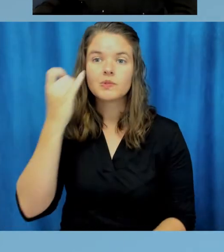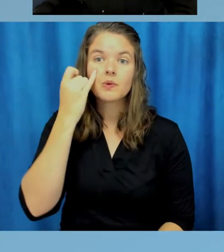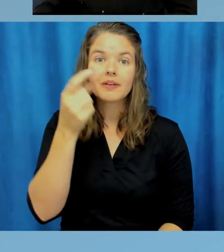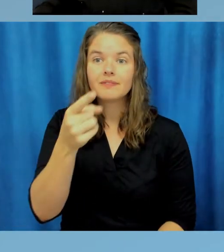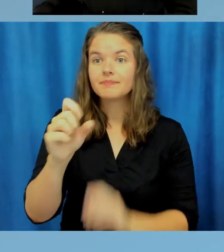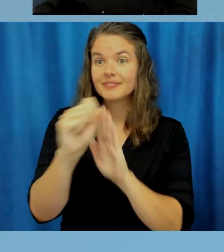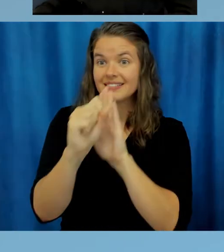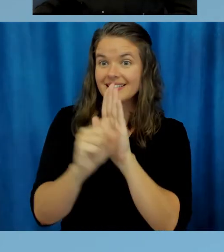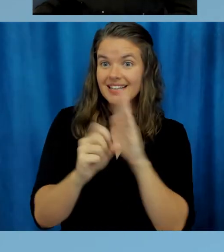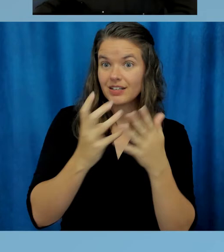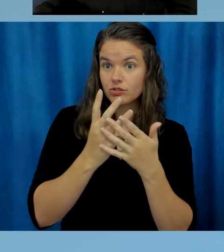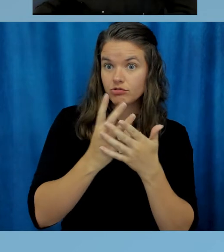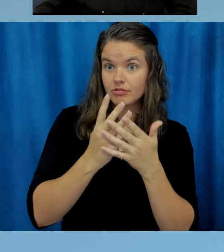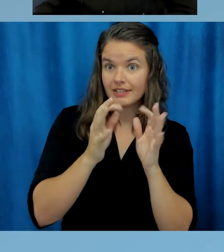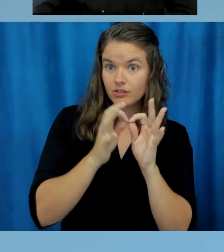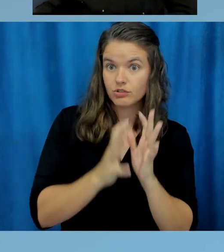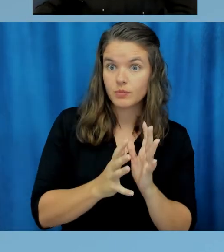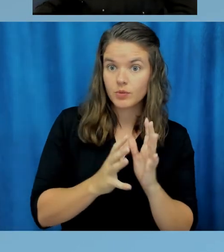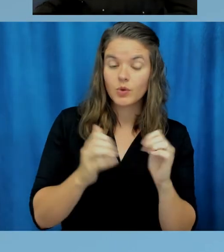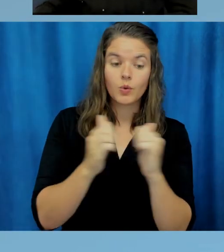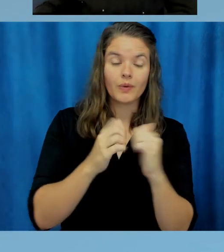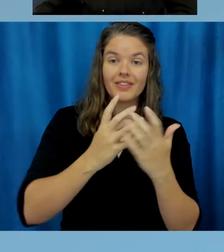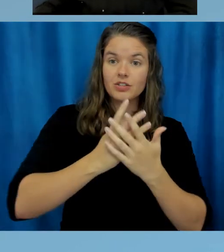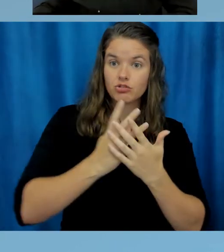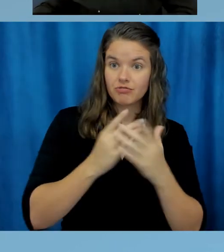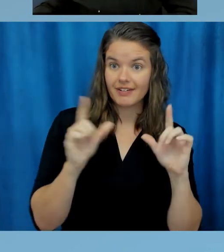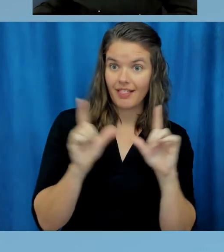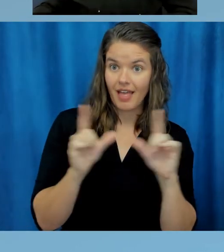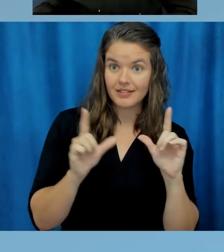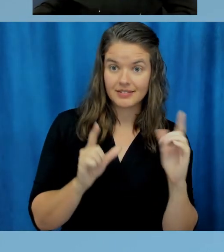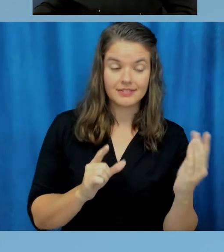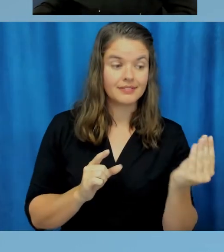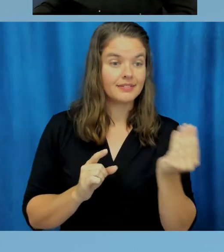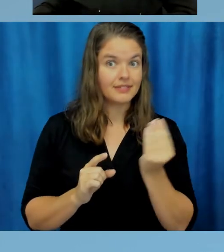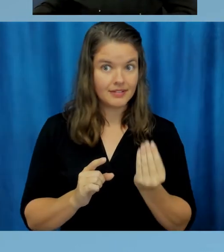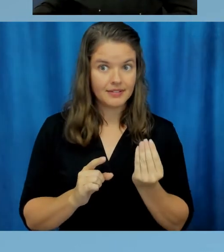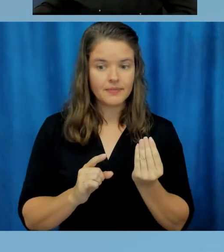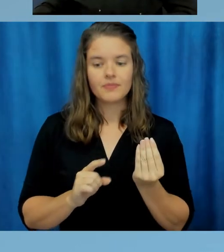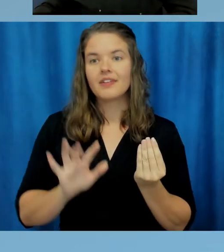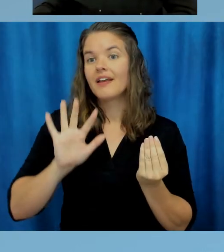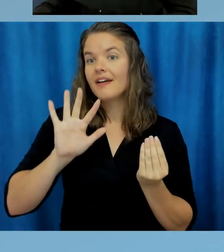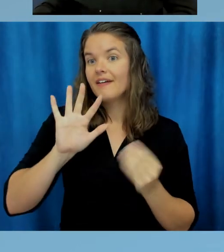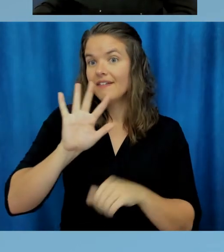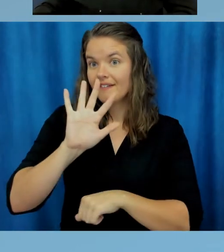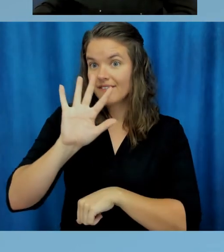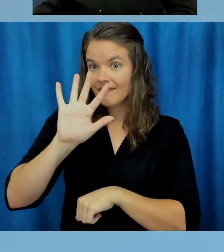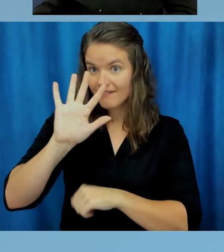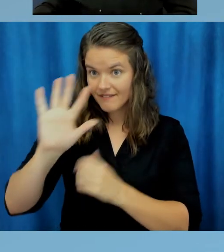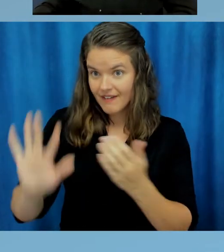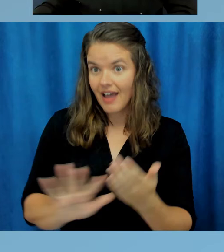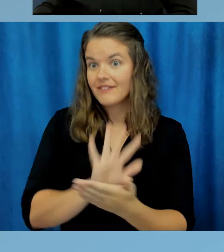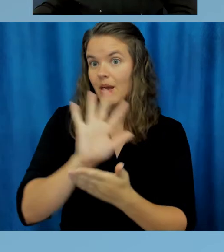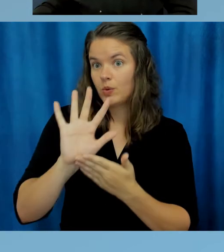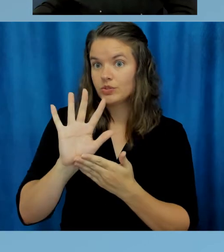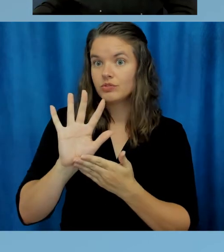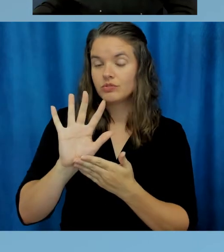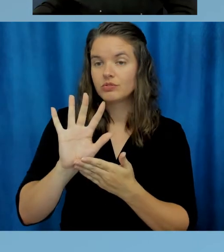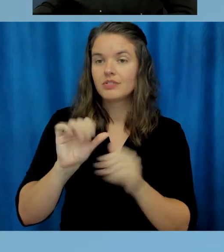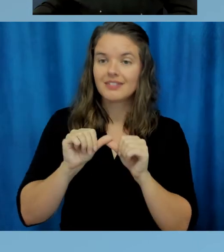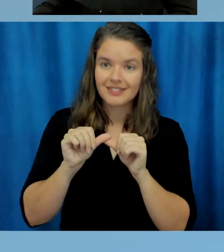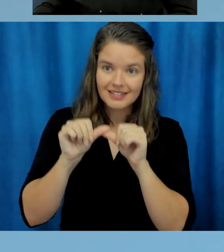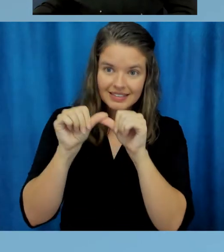a state screened interpreter with a screened license, that means you have to complete 5 hours of